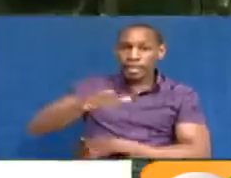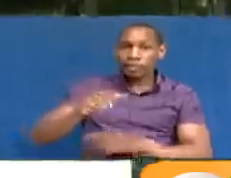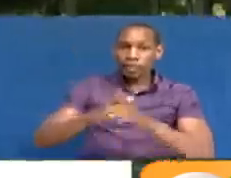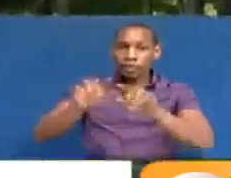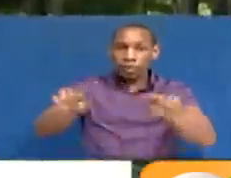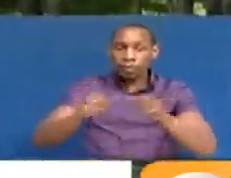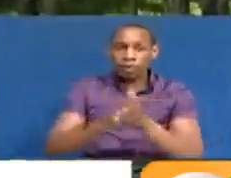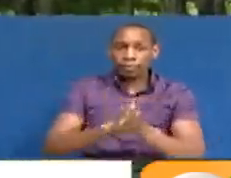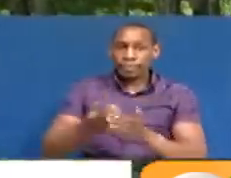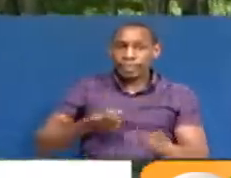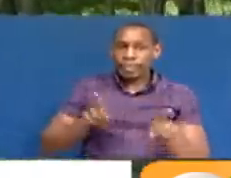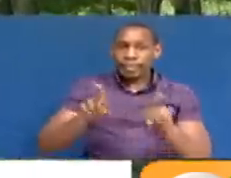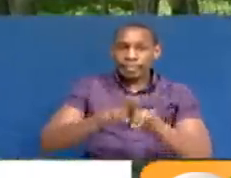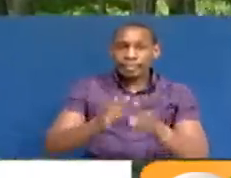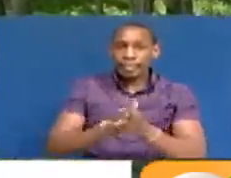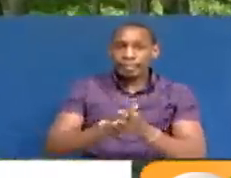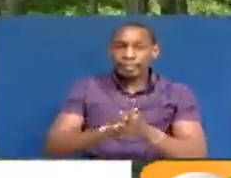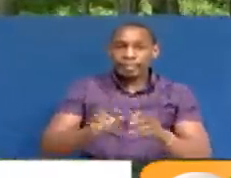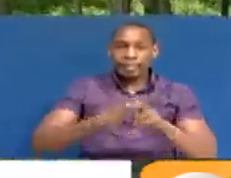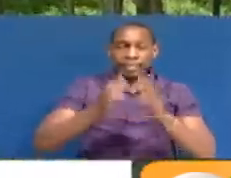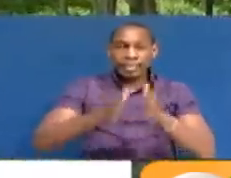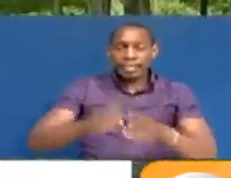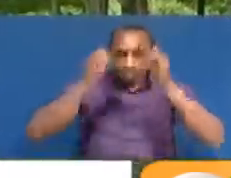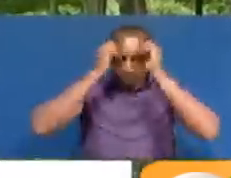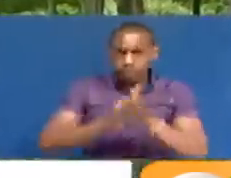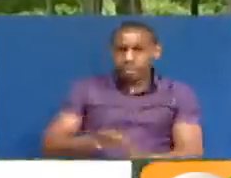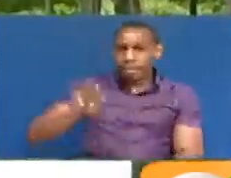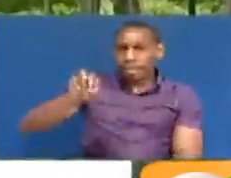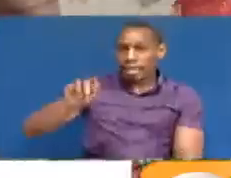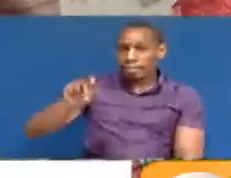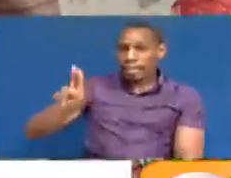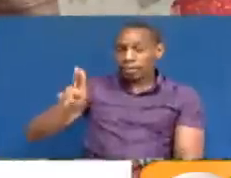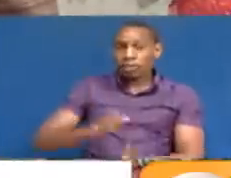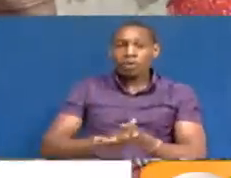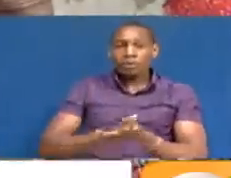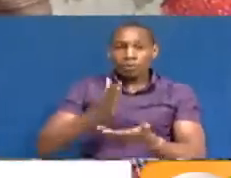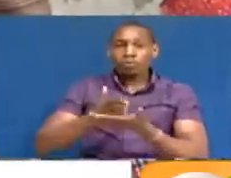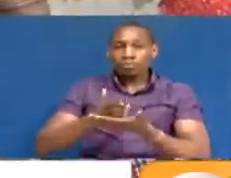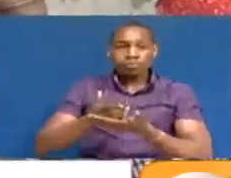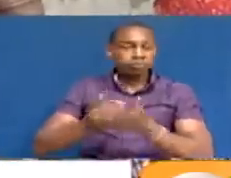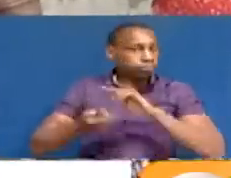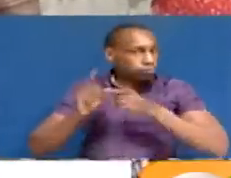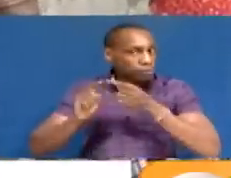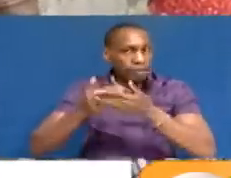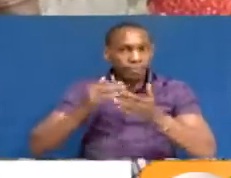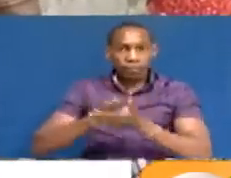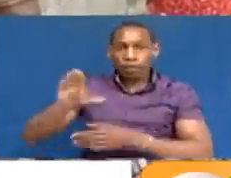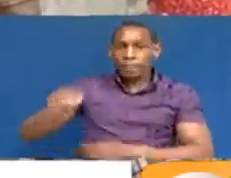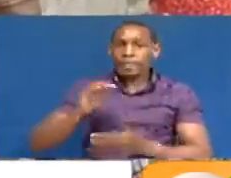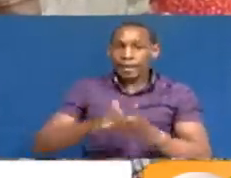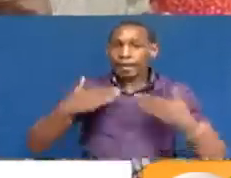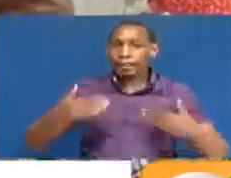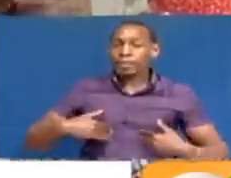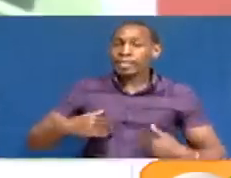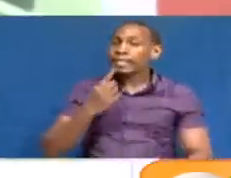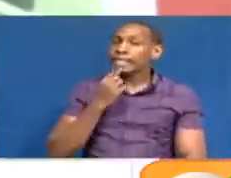His elder sister Rosemary Sankok, an engineering student at the Multimedia University, recounted events leading to the discovery of the body of the